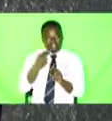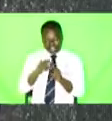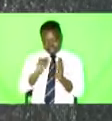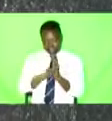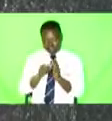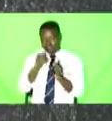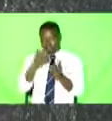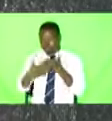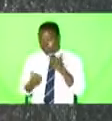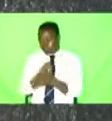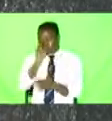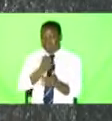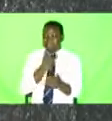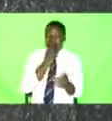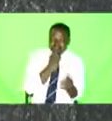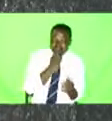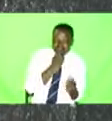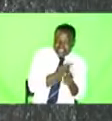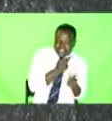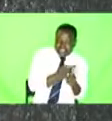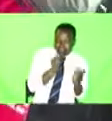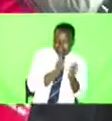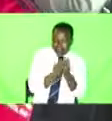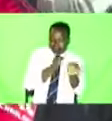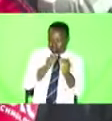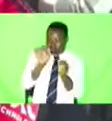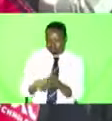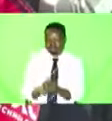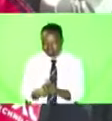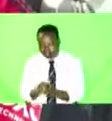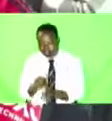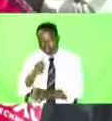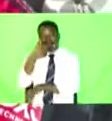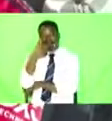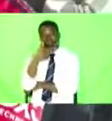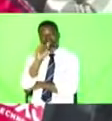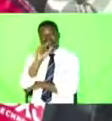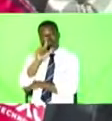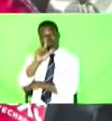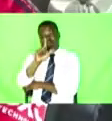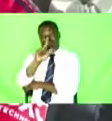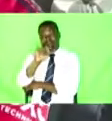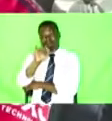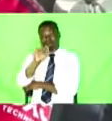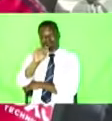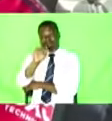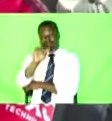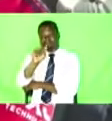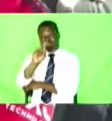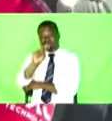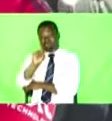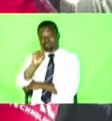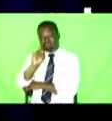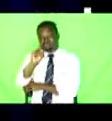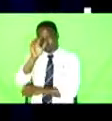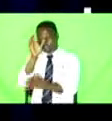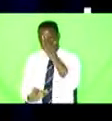gospel ought to be preserved. Galatians chapter 1, verse 6.